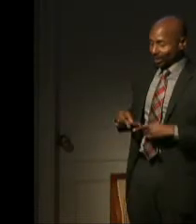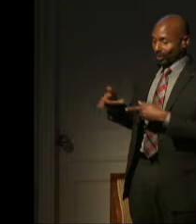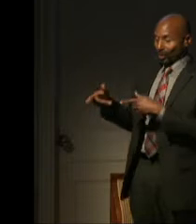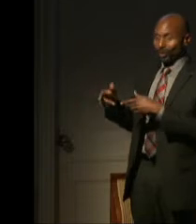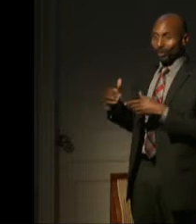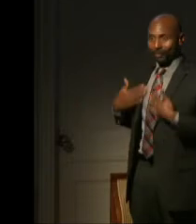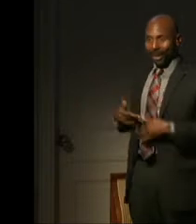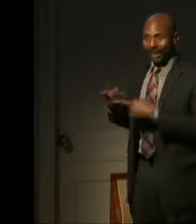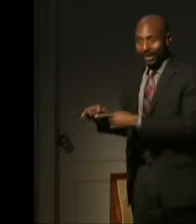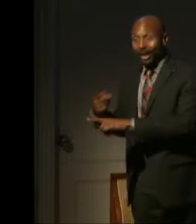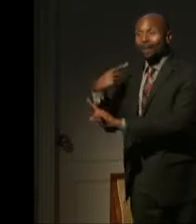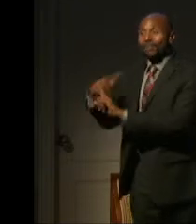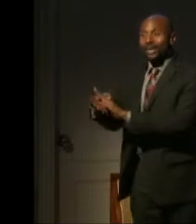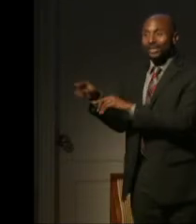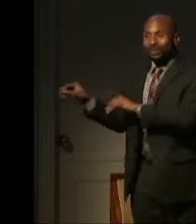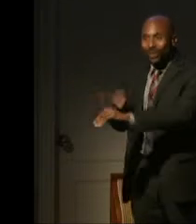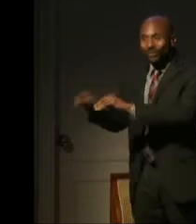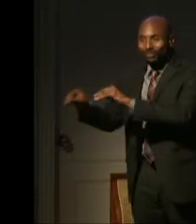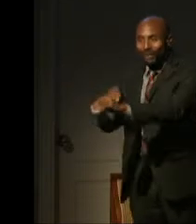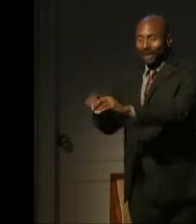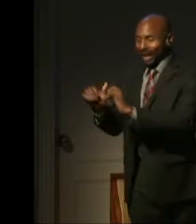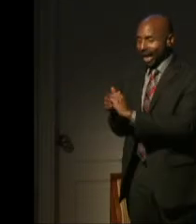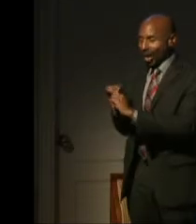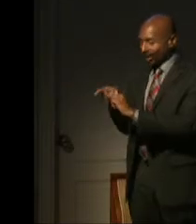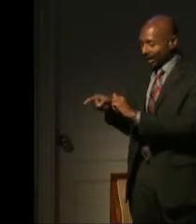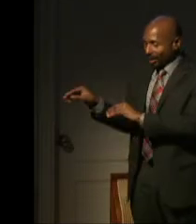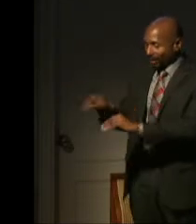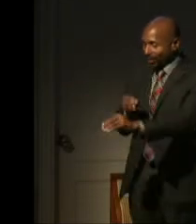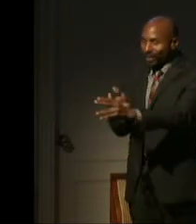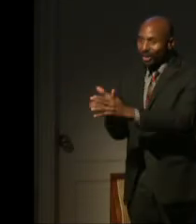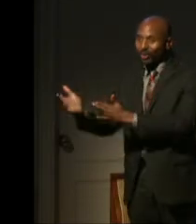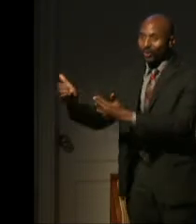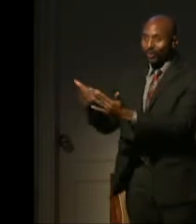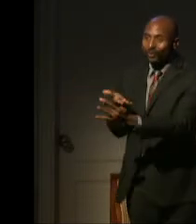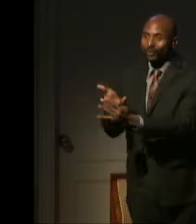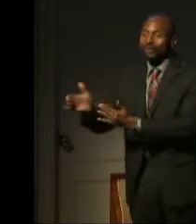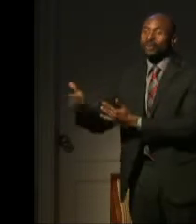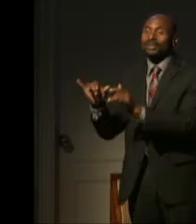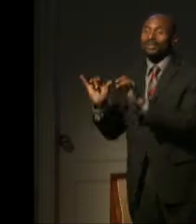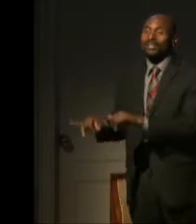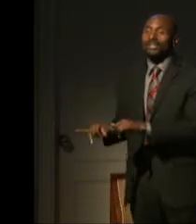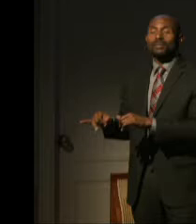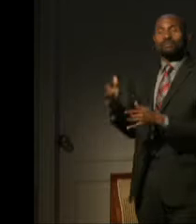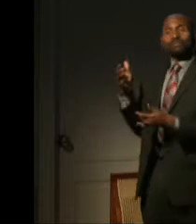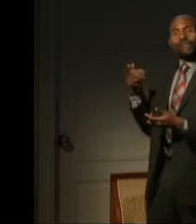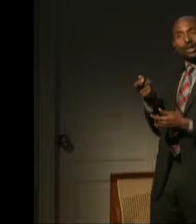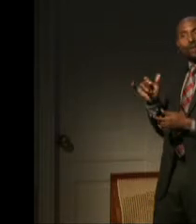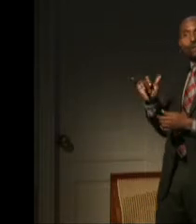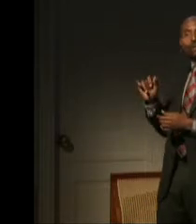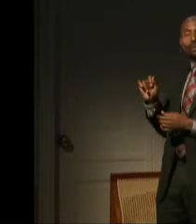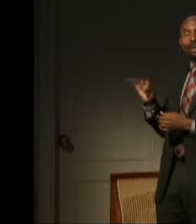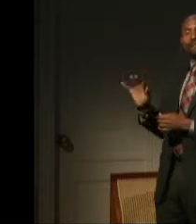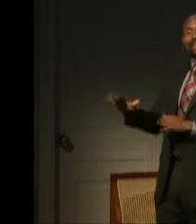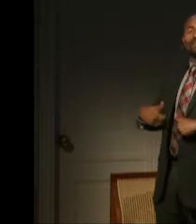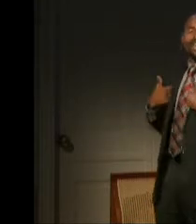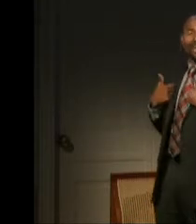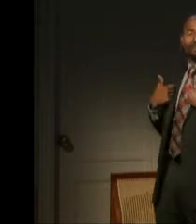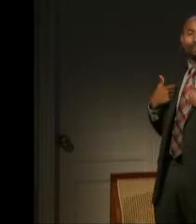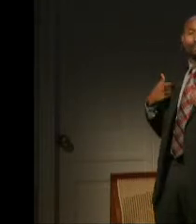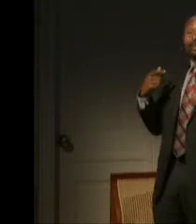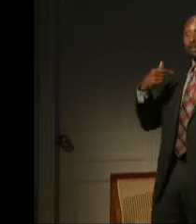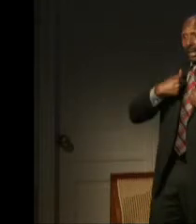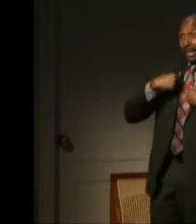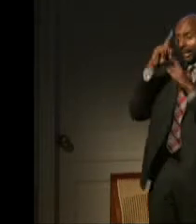they're moving through a system. It traces a bit of the lives of the fireflies themselves. I imagine myself within this forest scene,